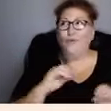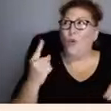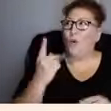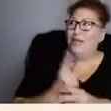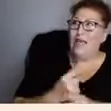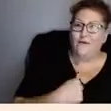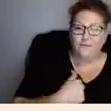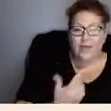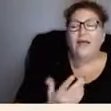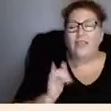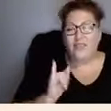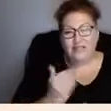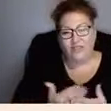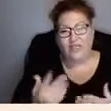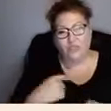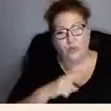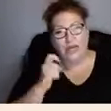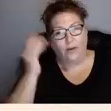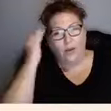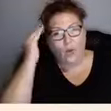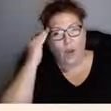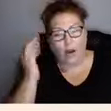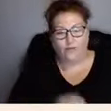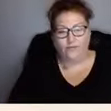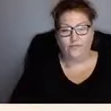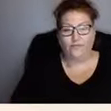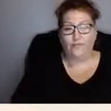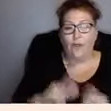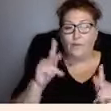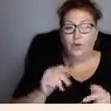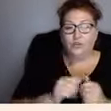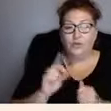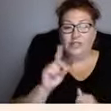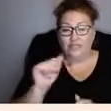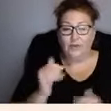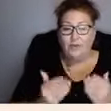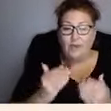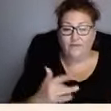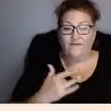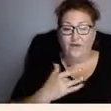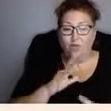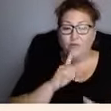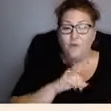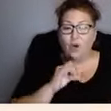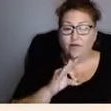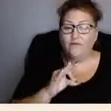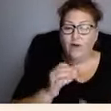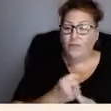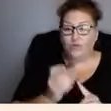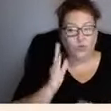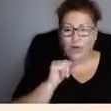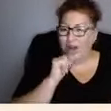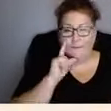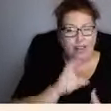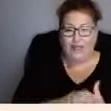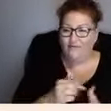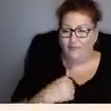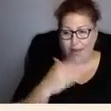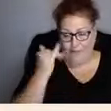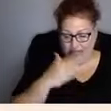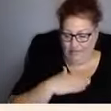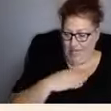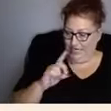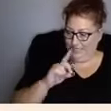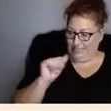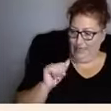are the things we need to be aware of. Person with disabilities may feel their report of abuse will not be believed because of their disability. They